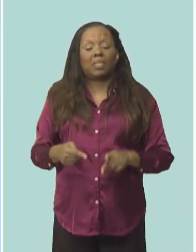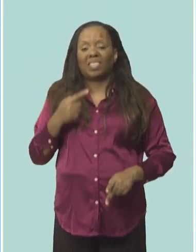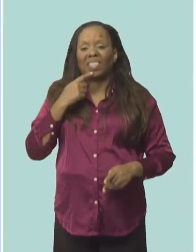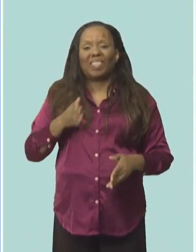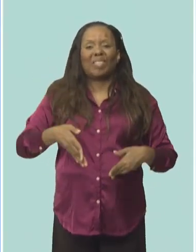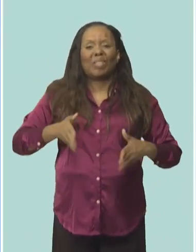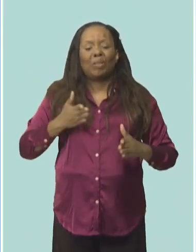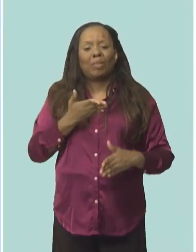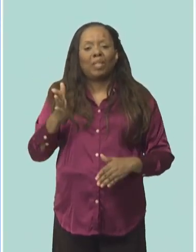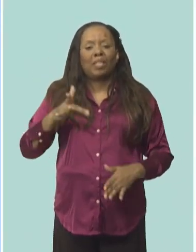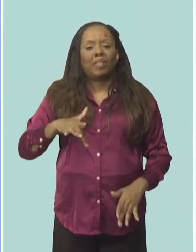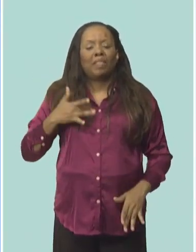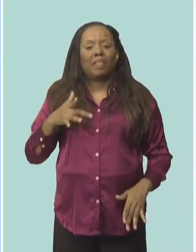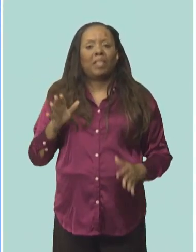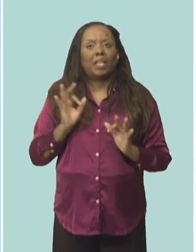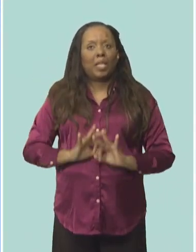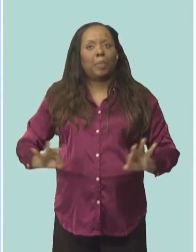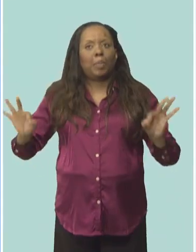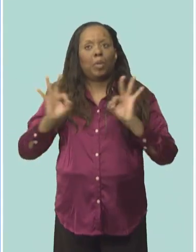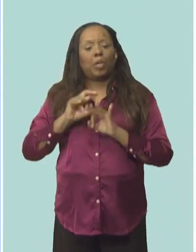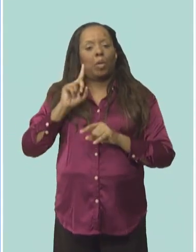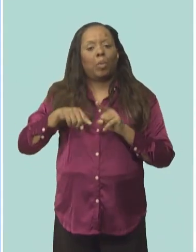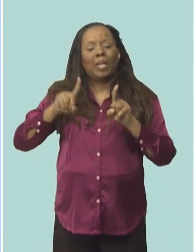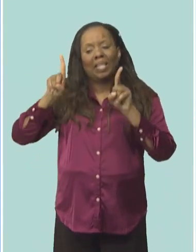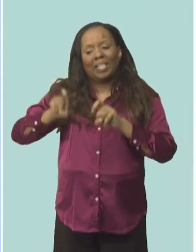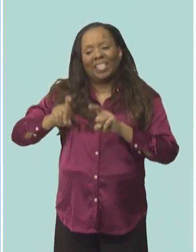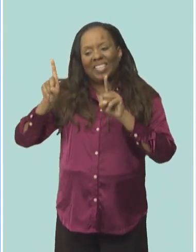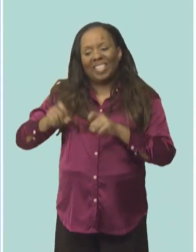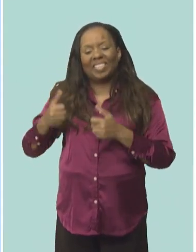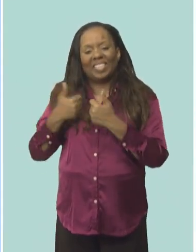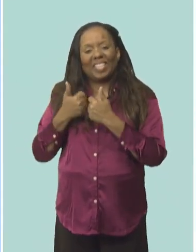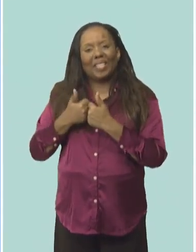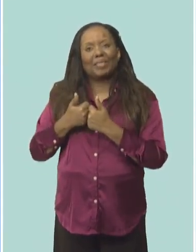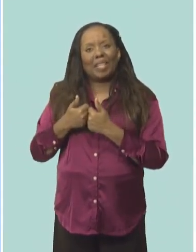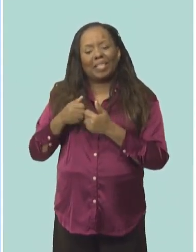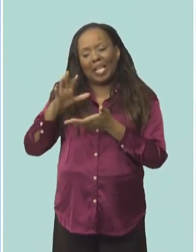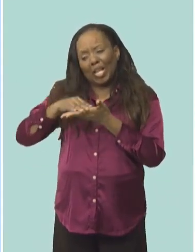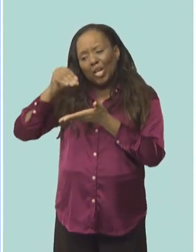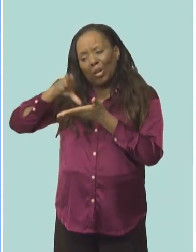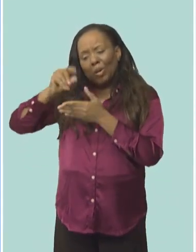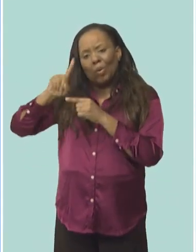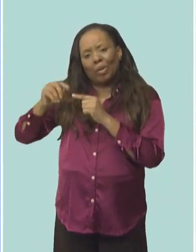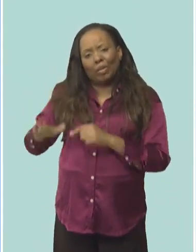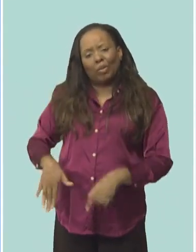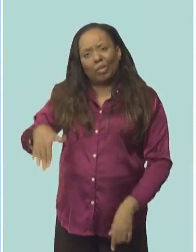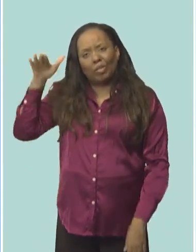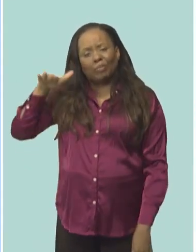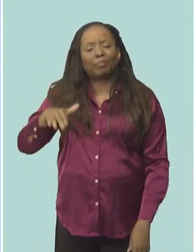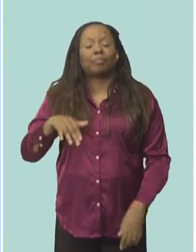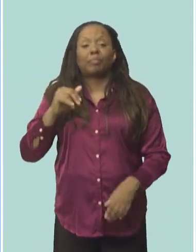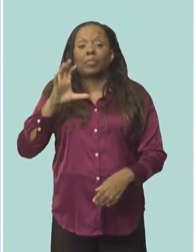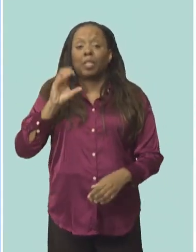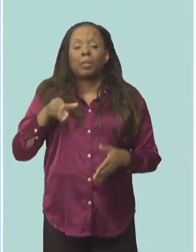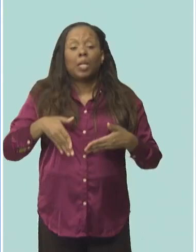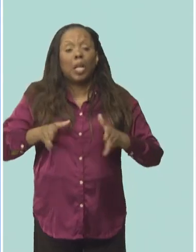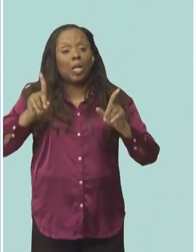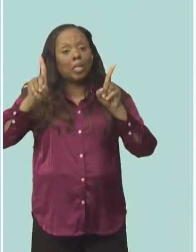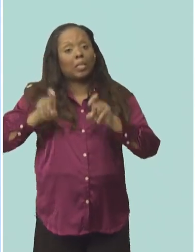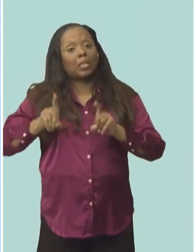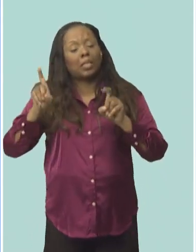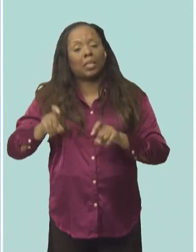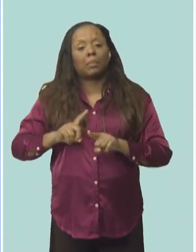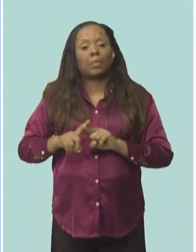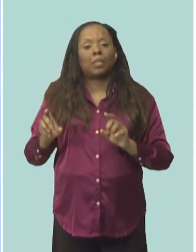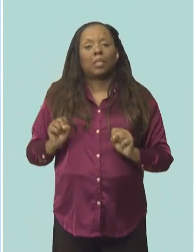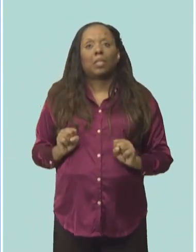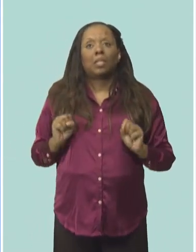feel important while testing games they would have played while growing up. He notes the company allows not only for testing, but the opportunity